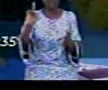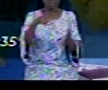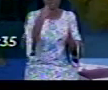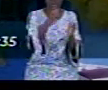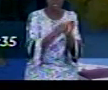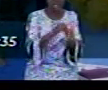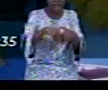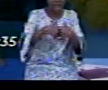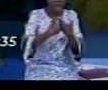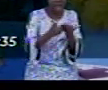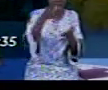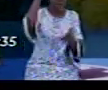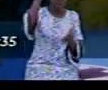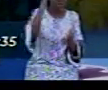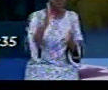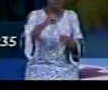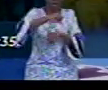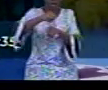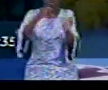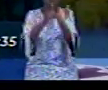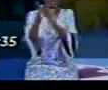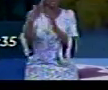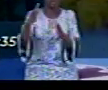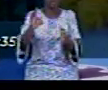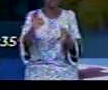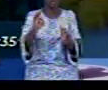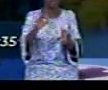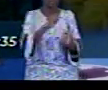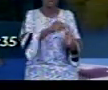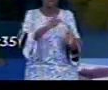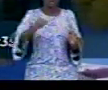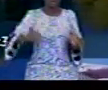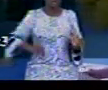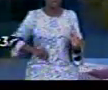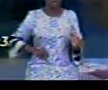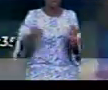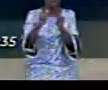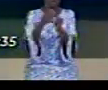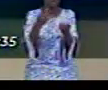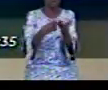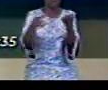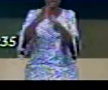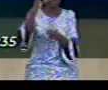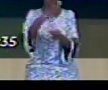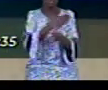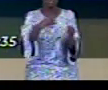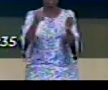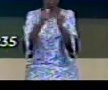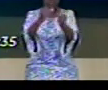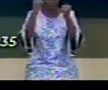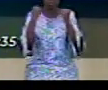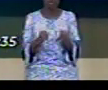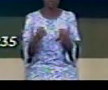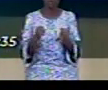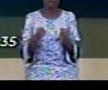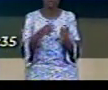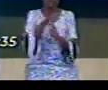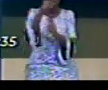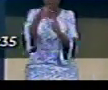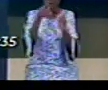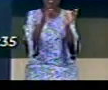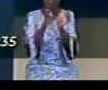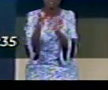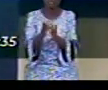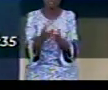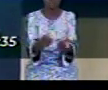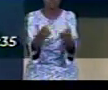of Nazareth with the Holy Ghost and with power. When Christ comes to you,